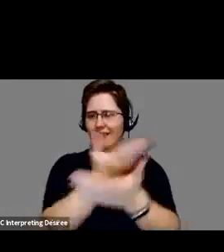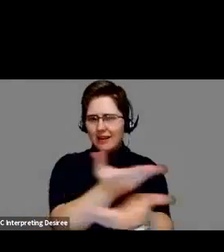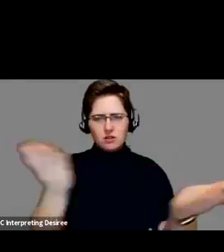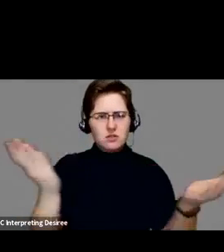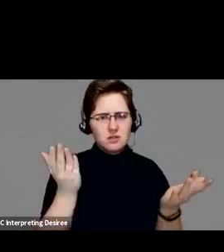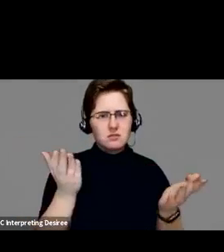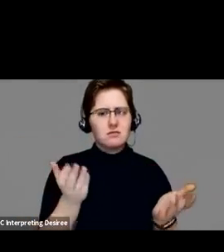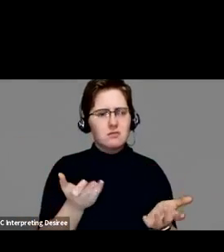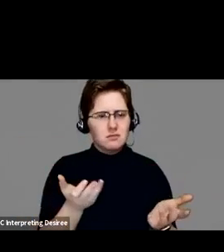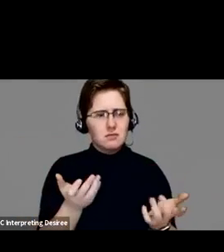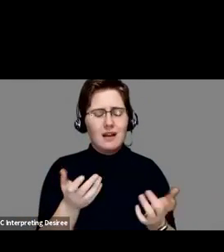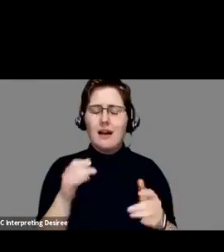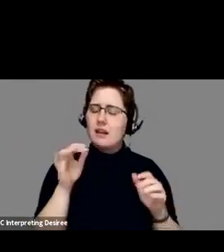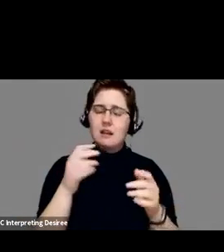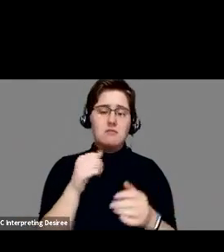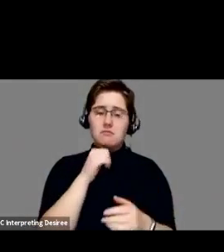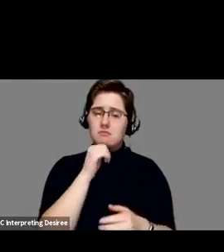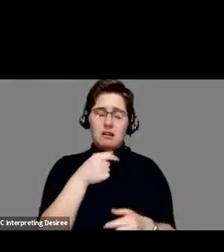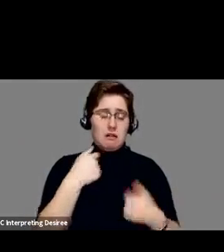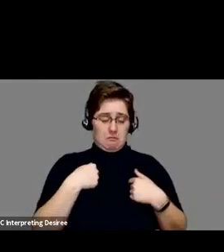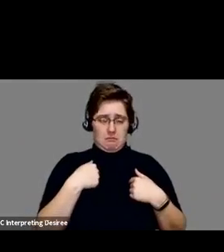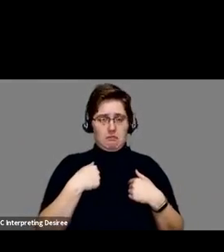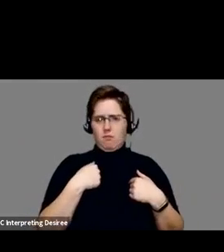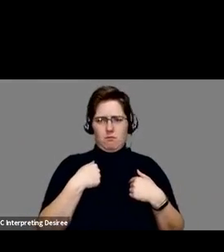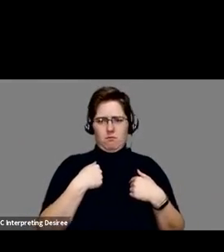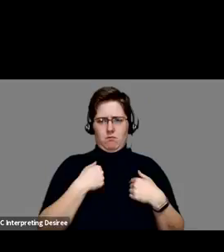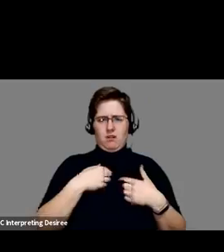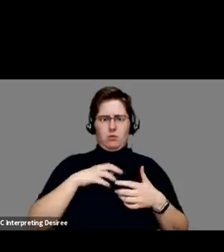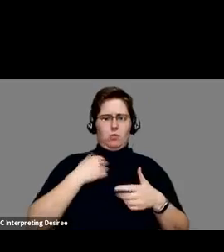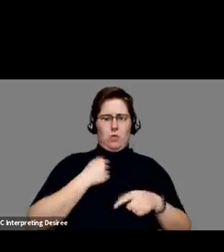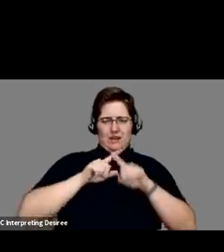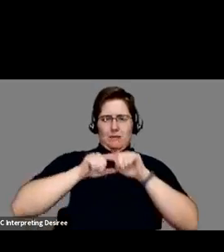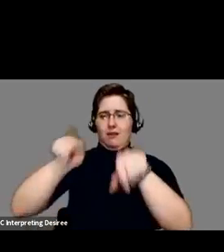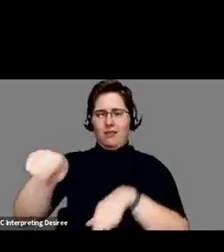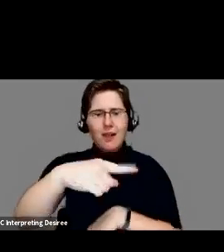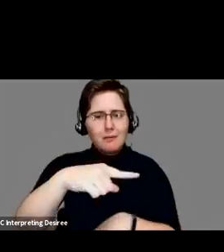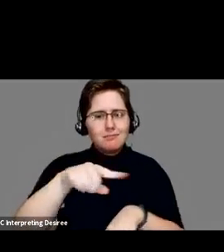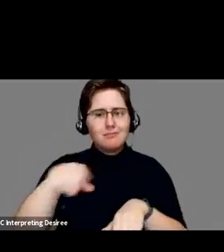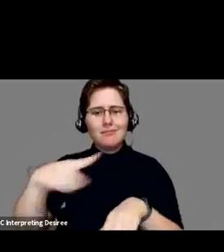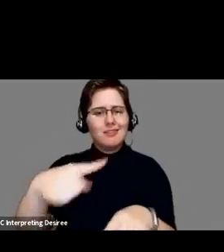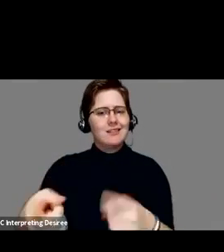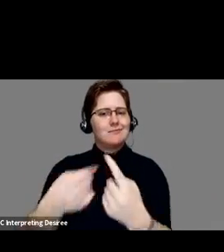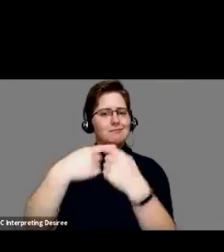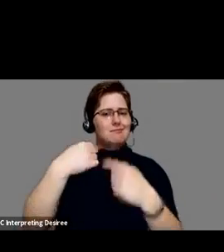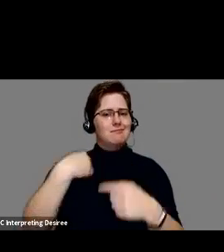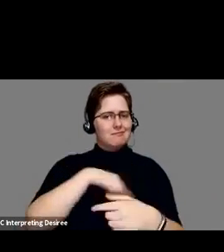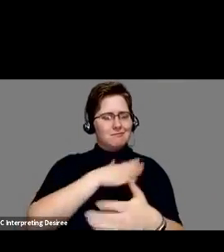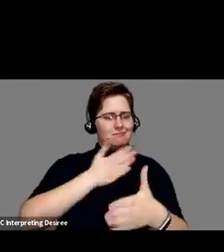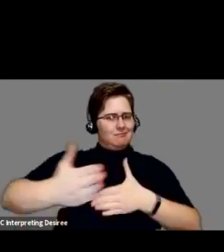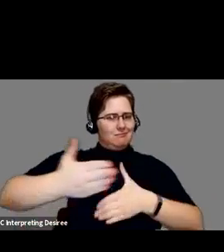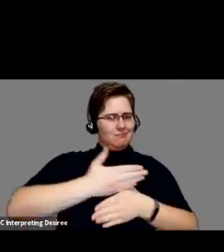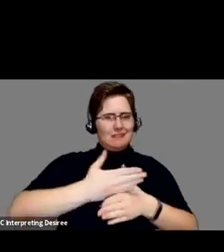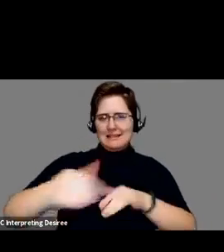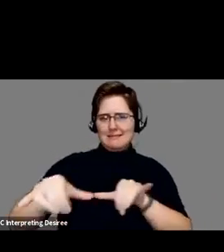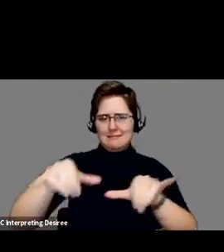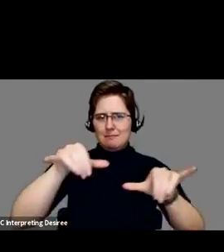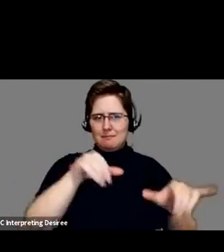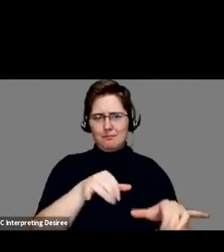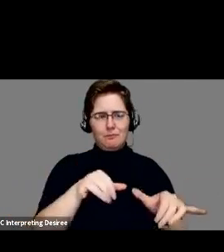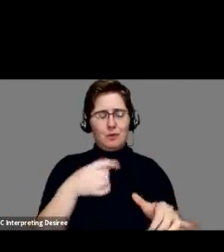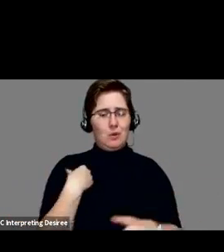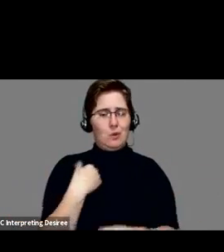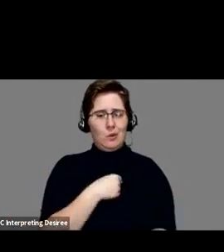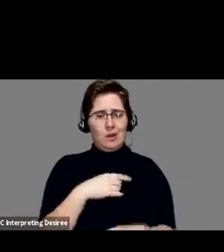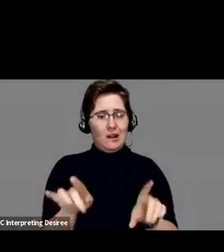community. And this goes both ways. So we are dependent upon those entities as a healthcare system, just as